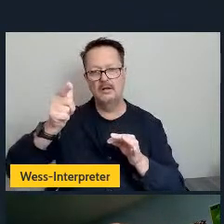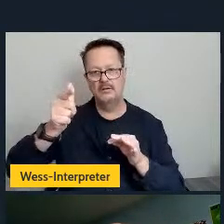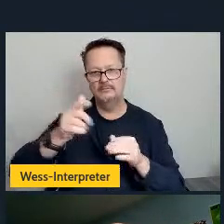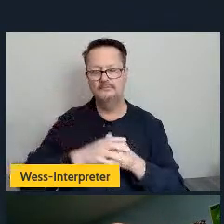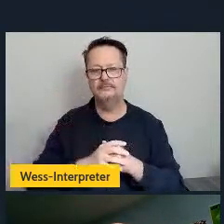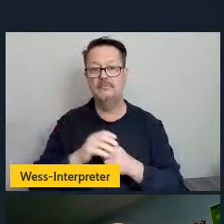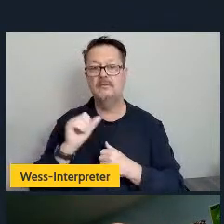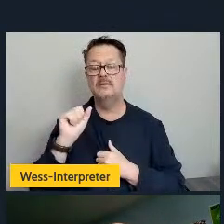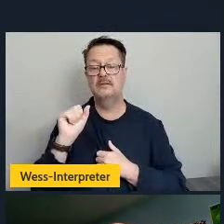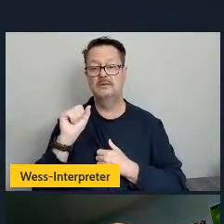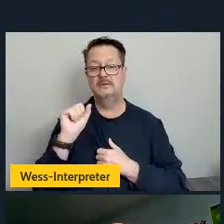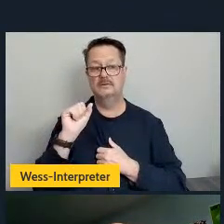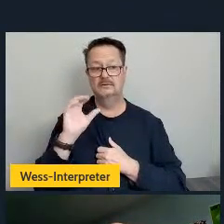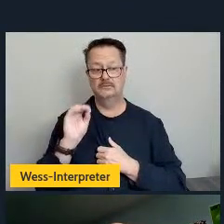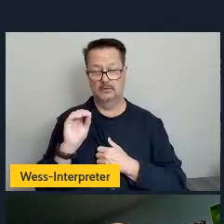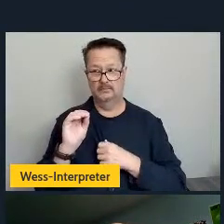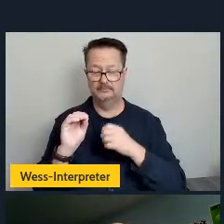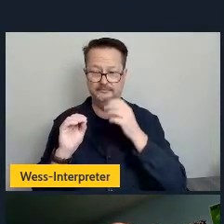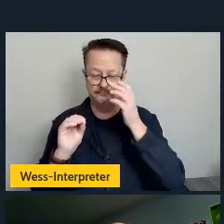So